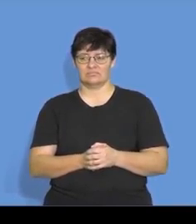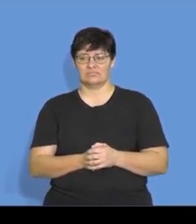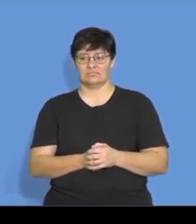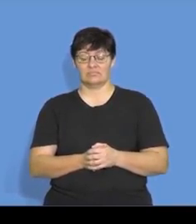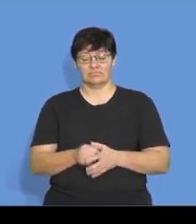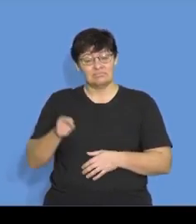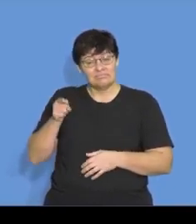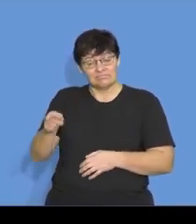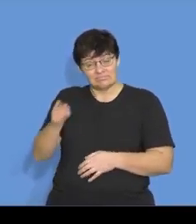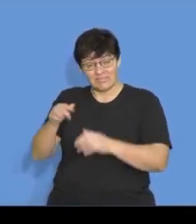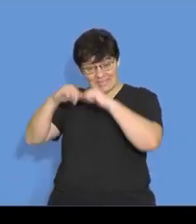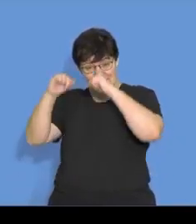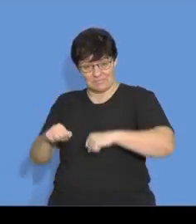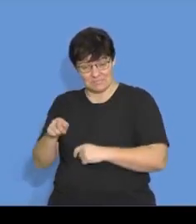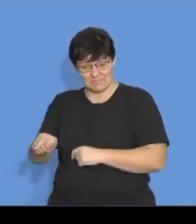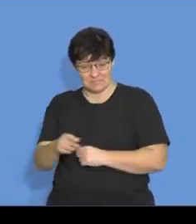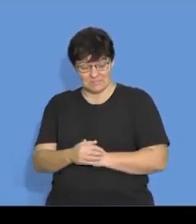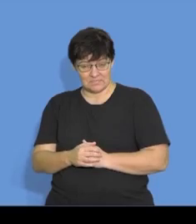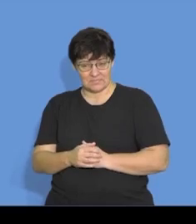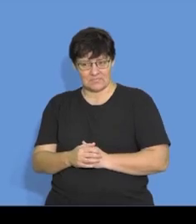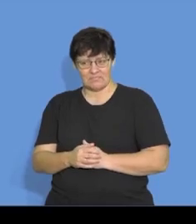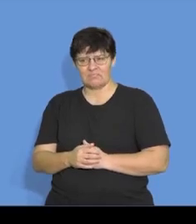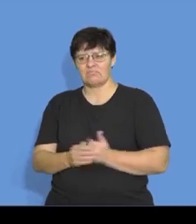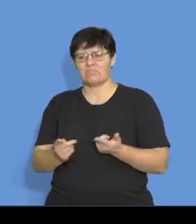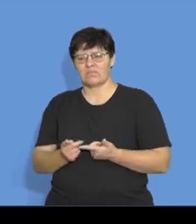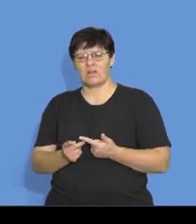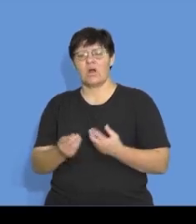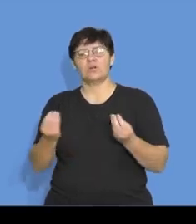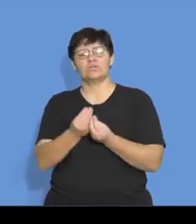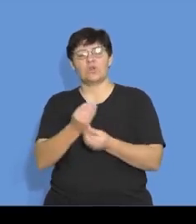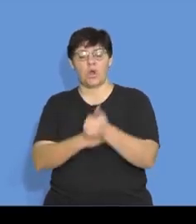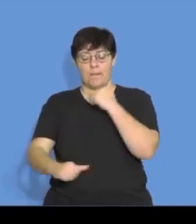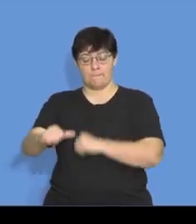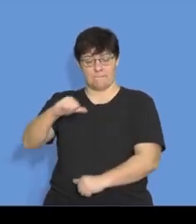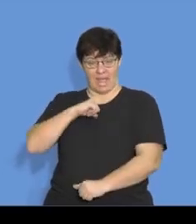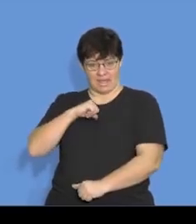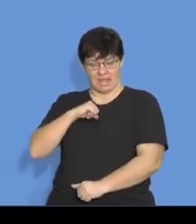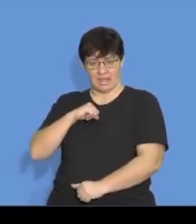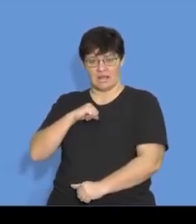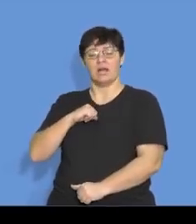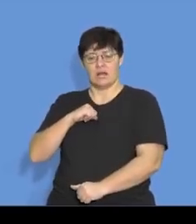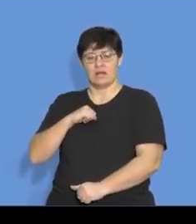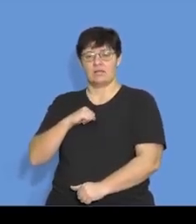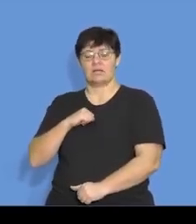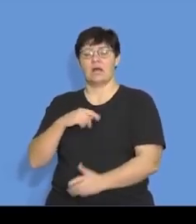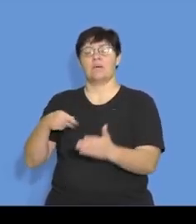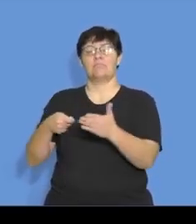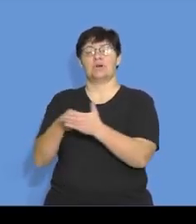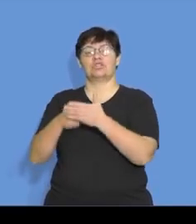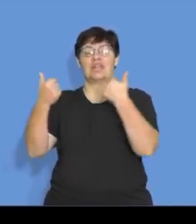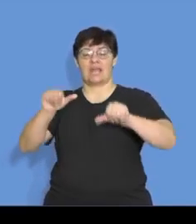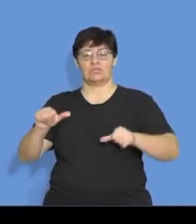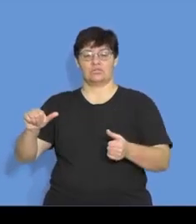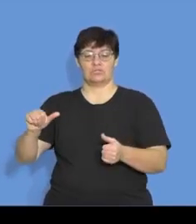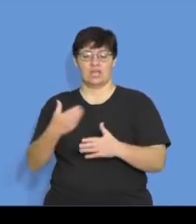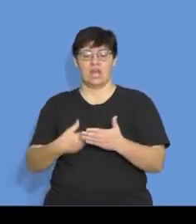In the periodic system, the returns of stocks are credited in the purchases account. That